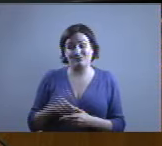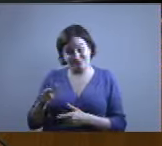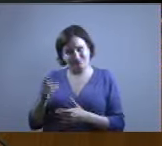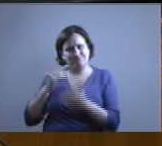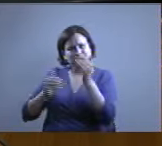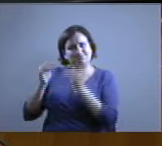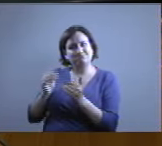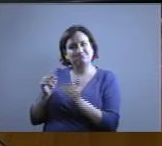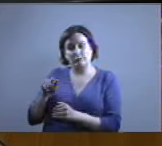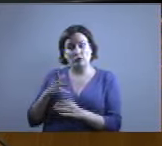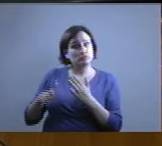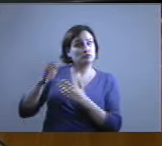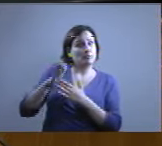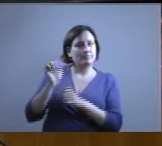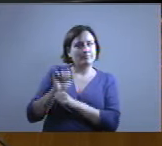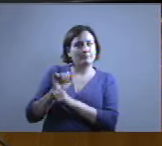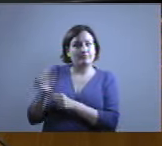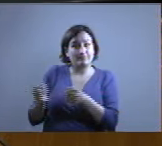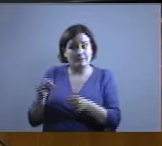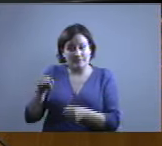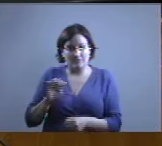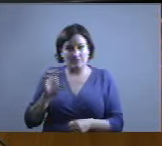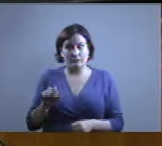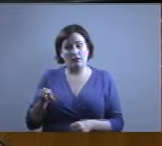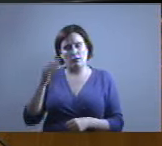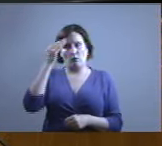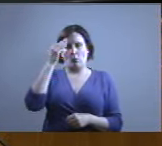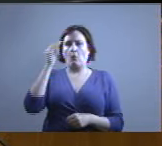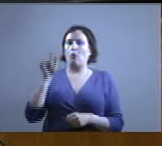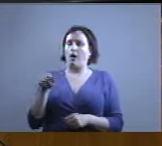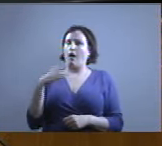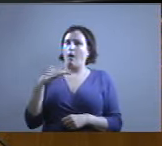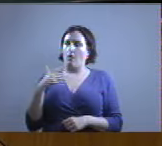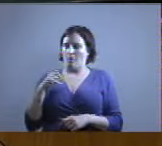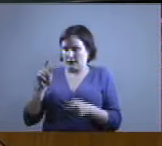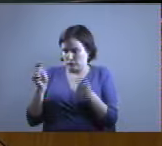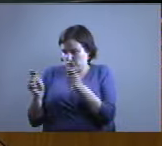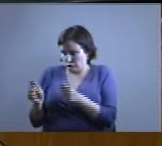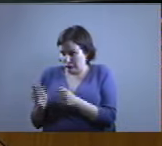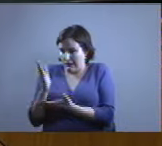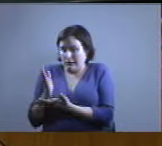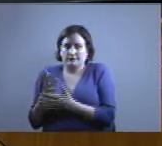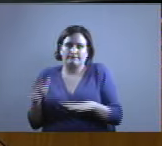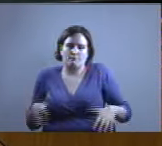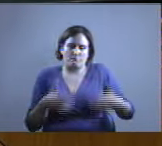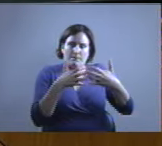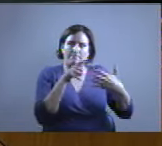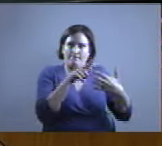this country, also understood the role industrial relations will play as the